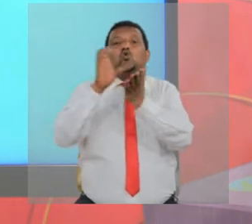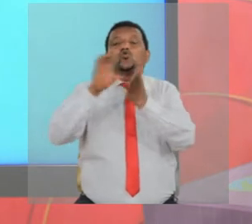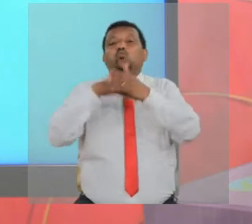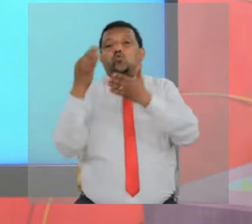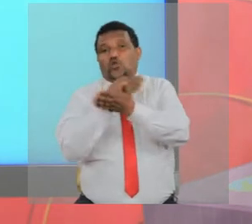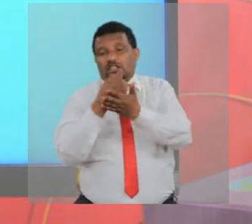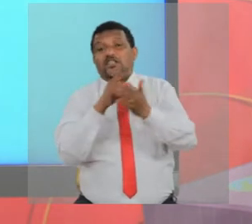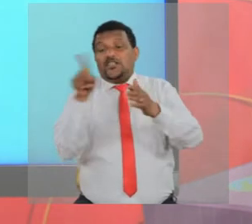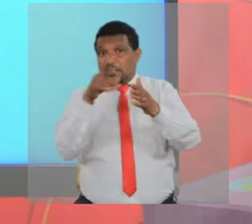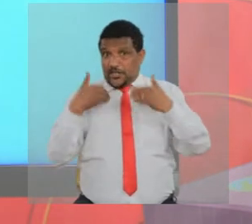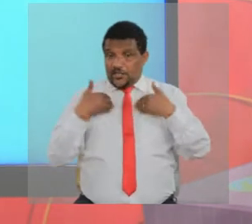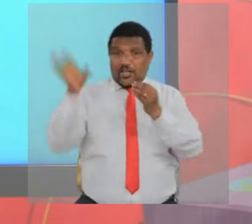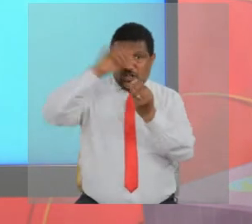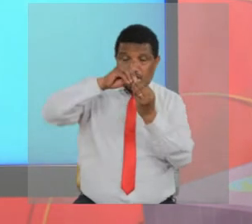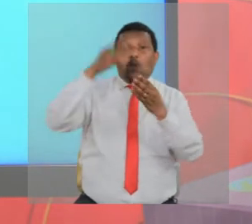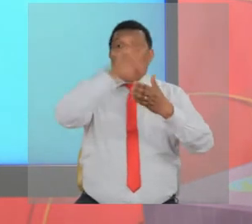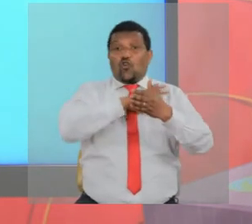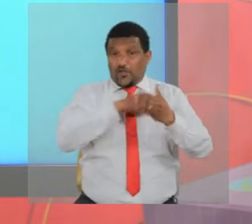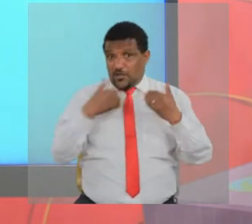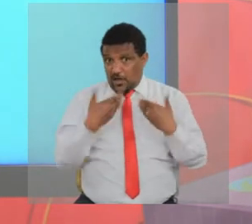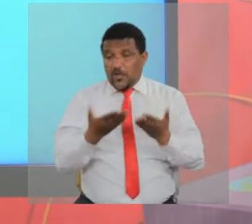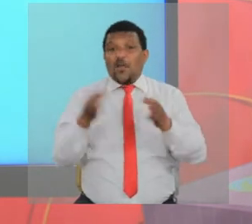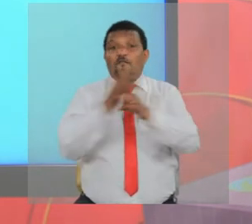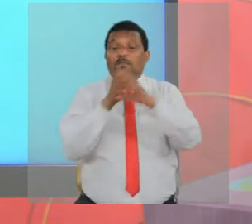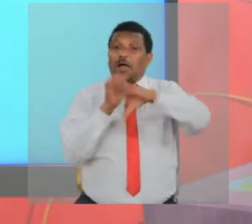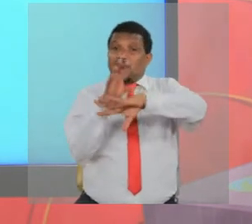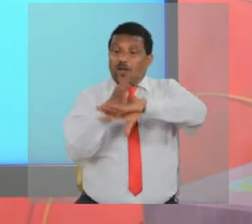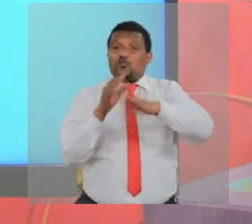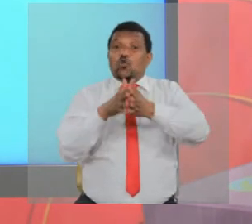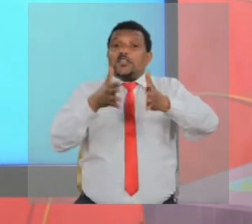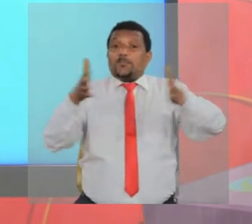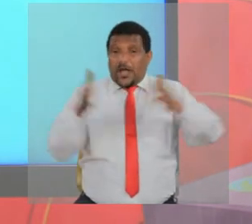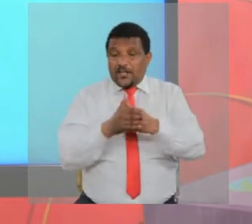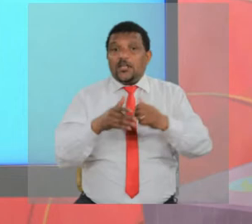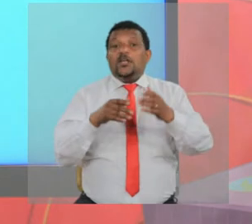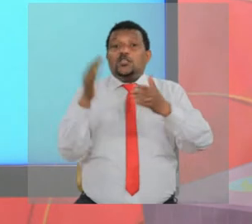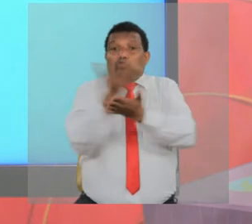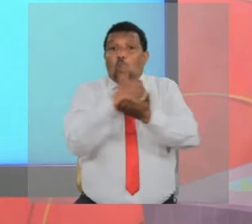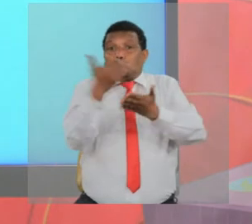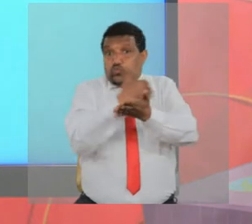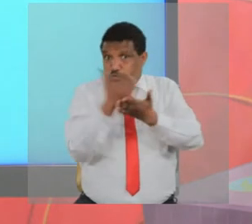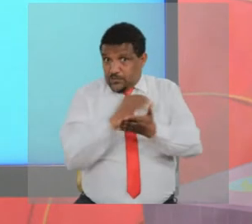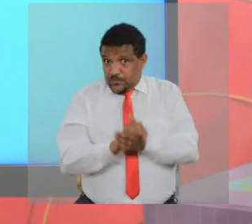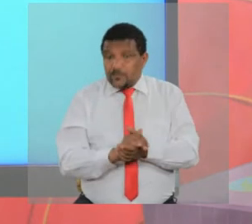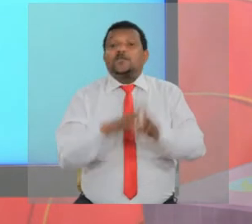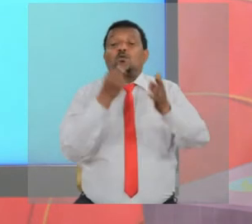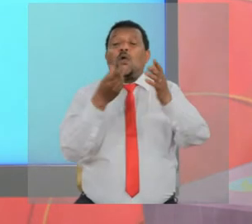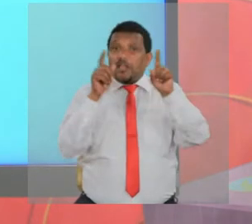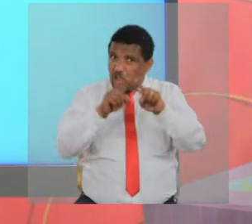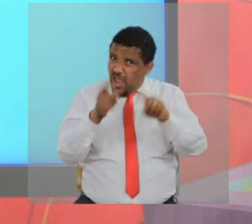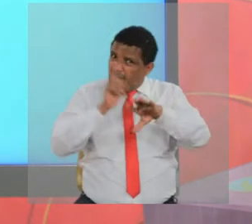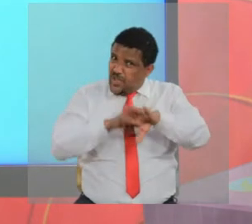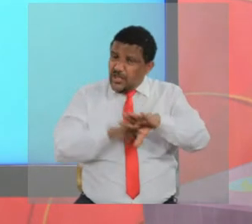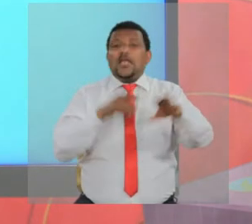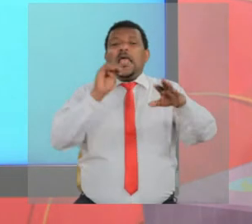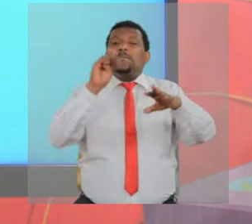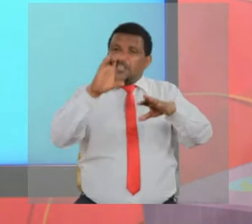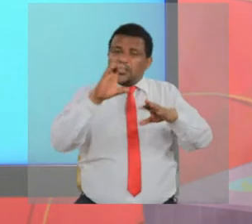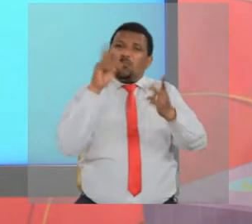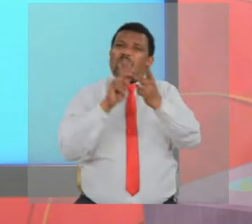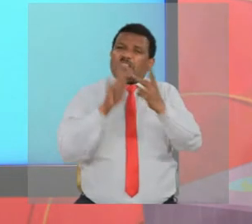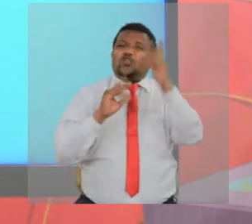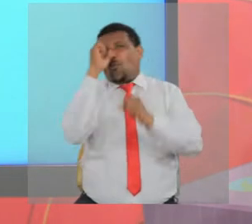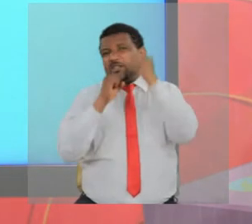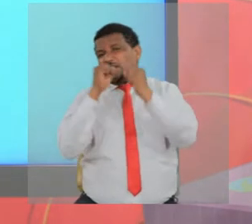additional profit. So if there is additional profit, the firm is advised to expand its output. And whenever the MC of a